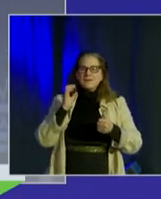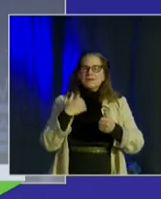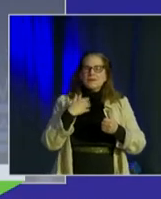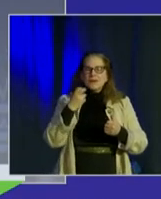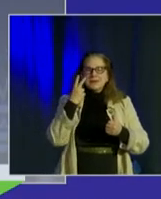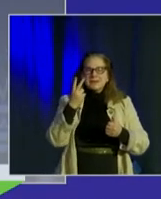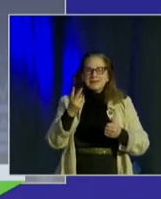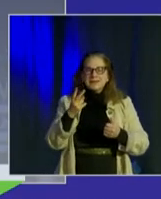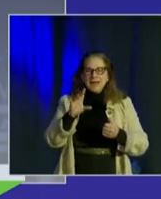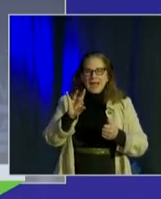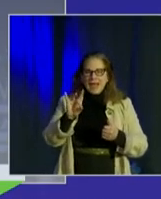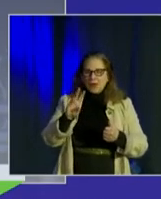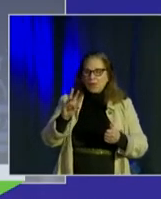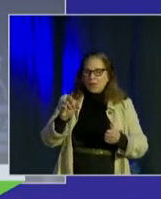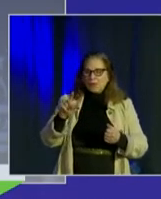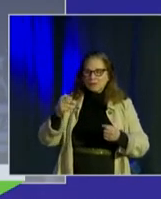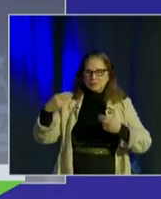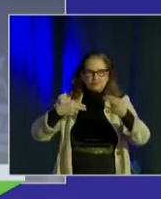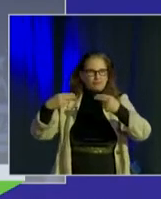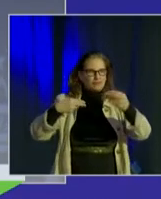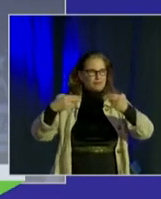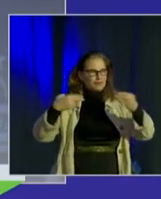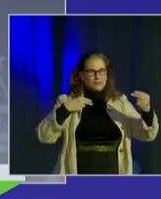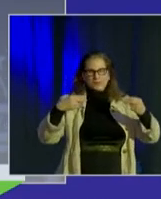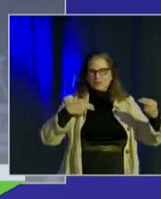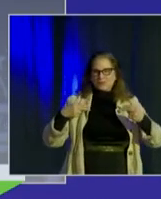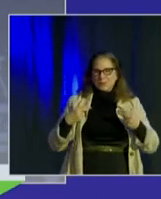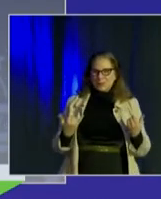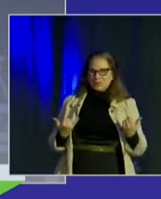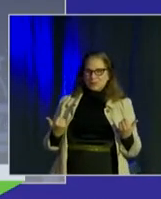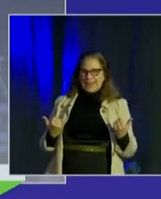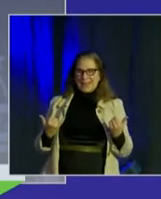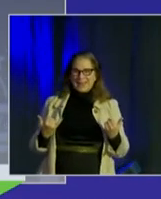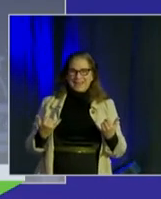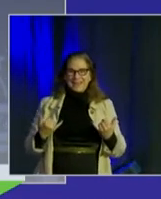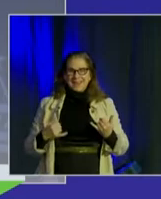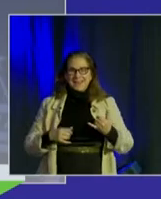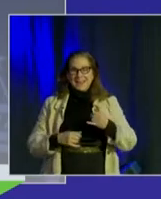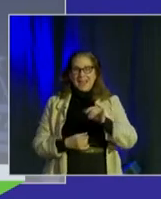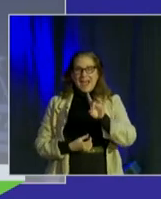today. I also want to remind at any time you can dial